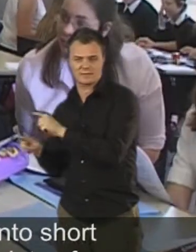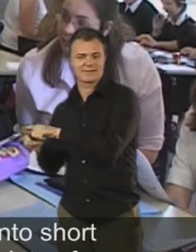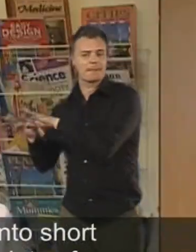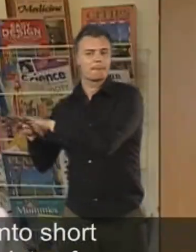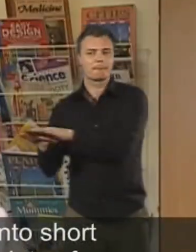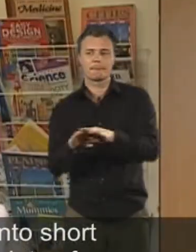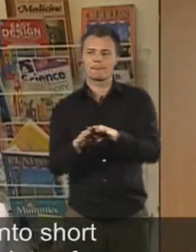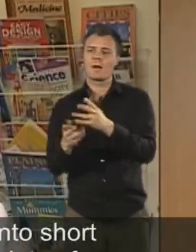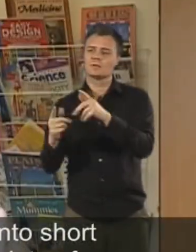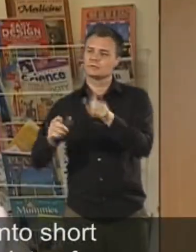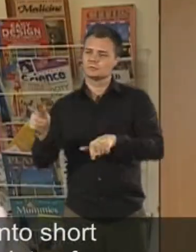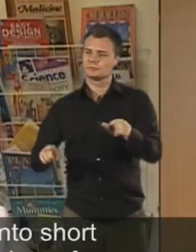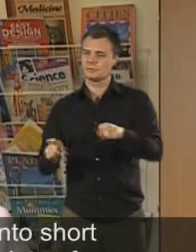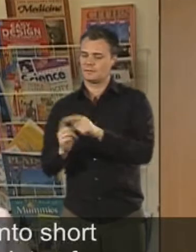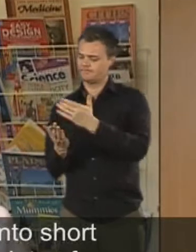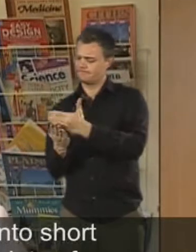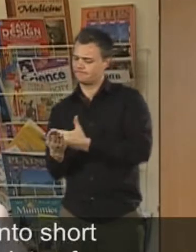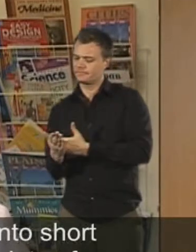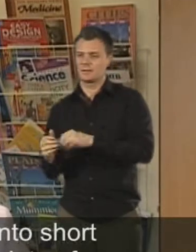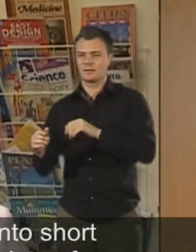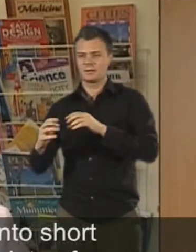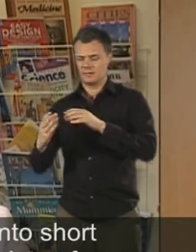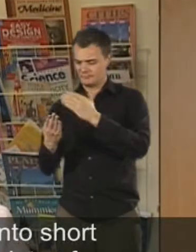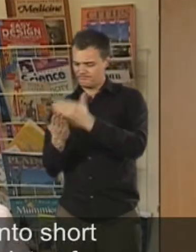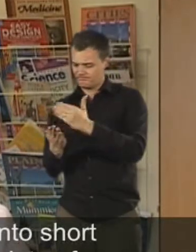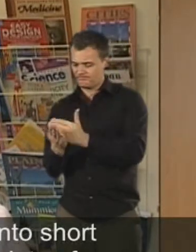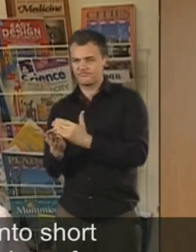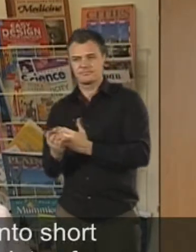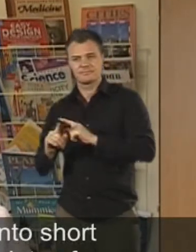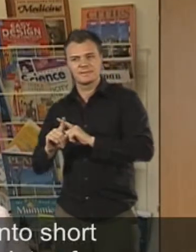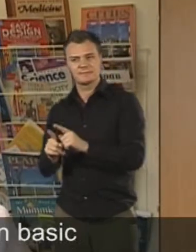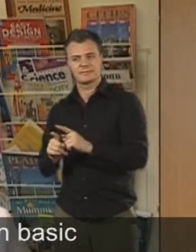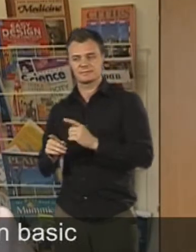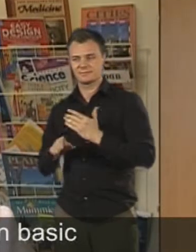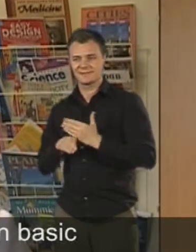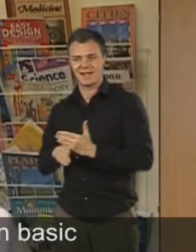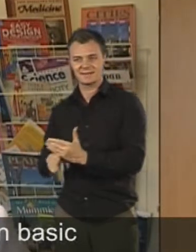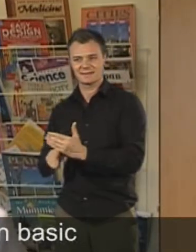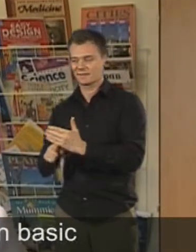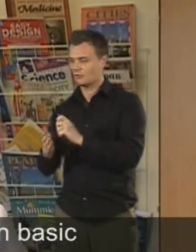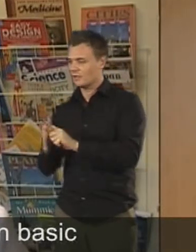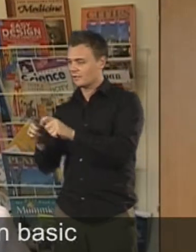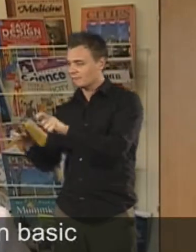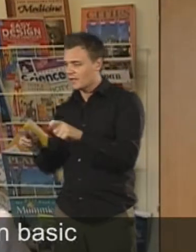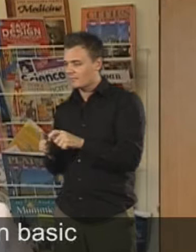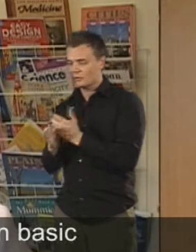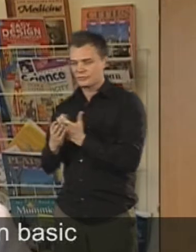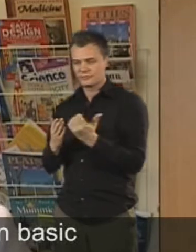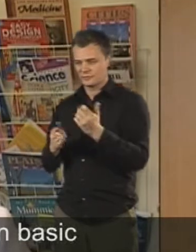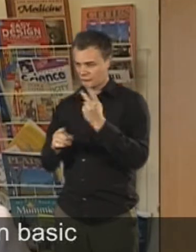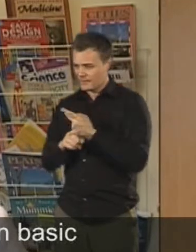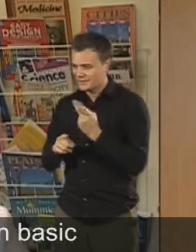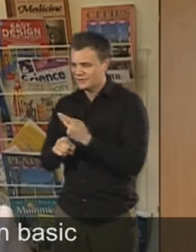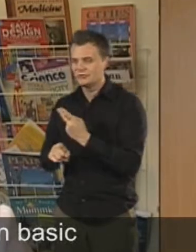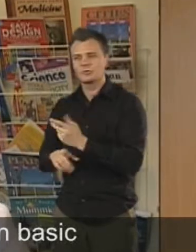are broken down into short manageable tasks, writing frames, lots of revisiting, redrafting, working on